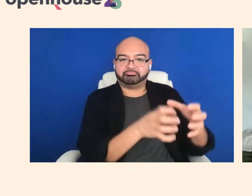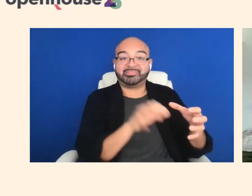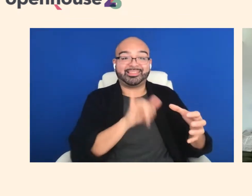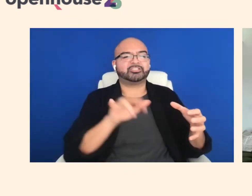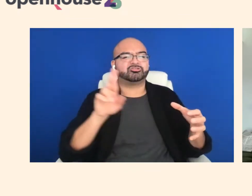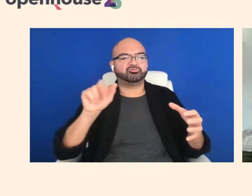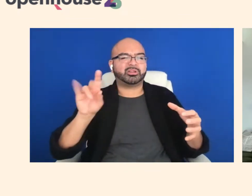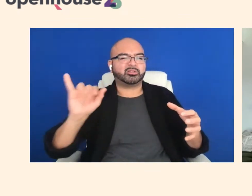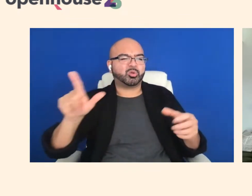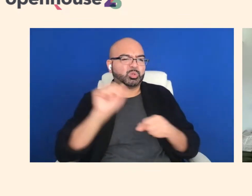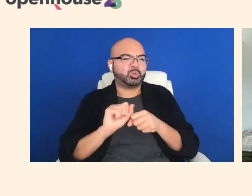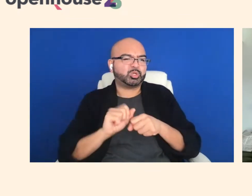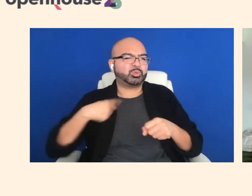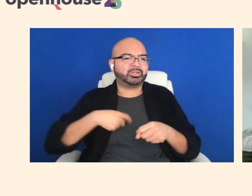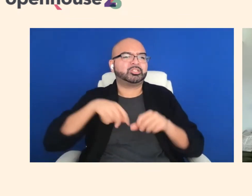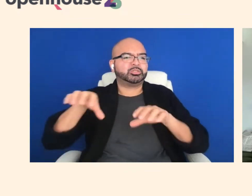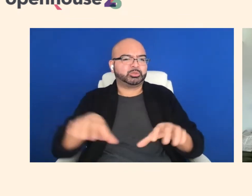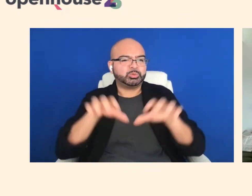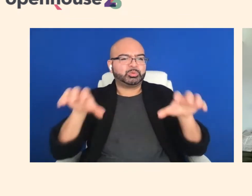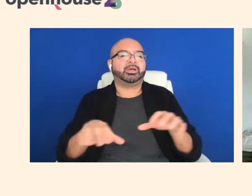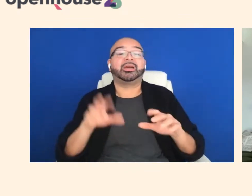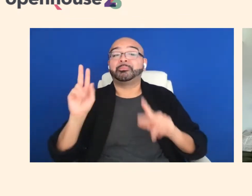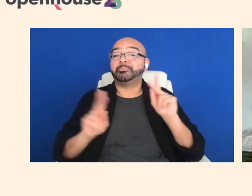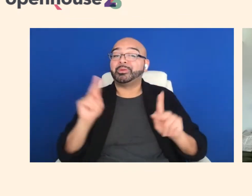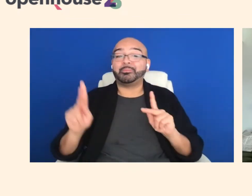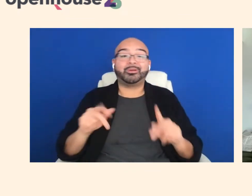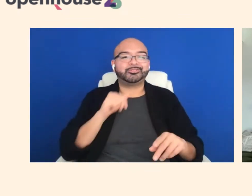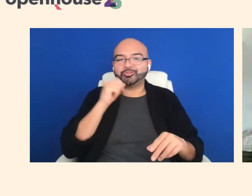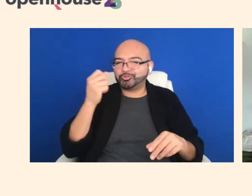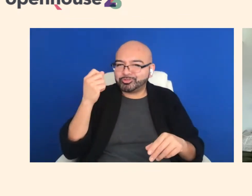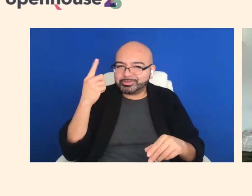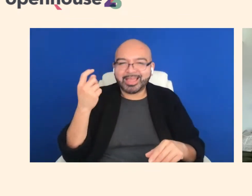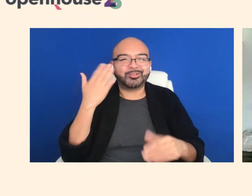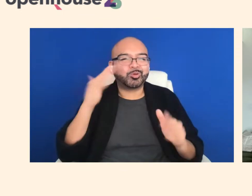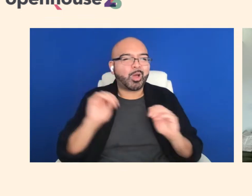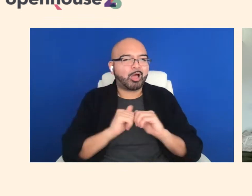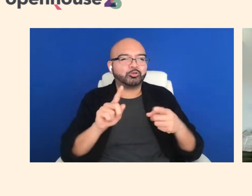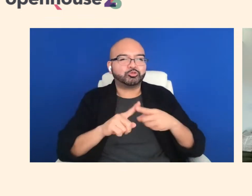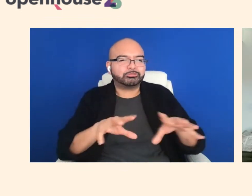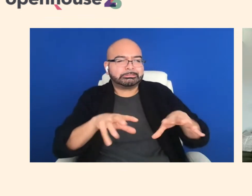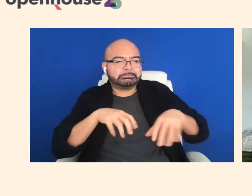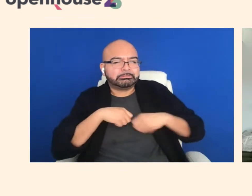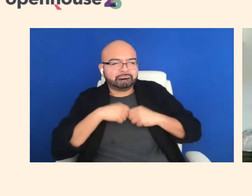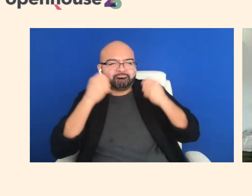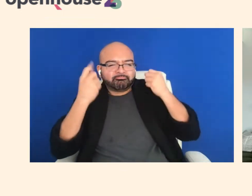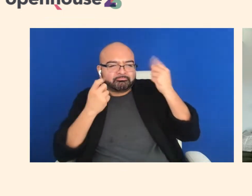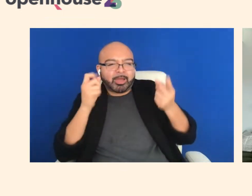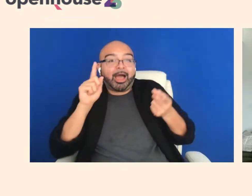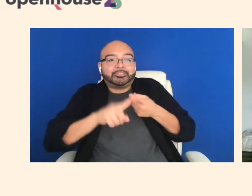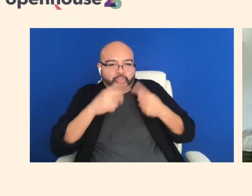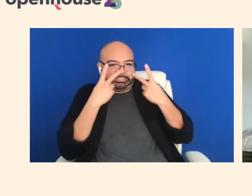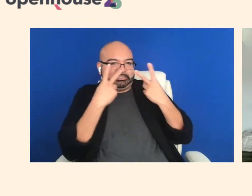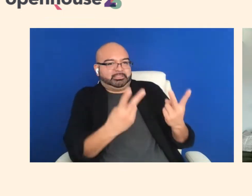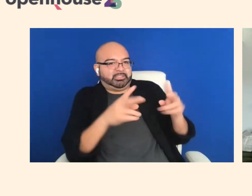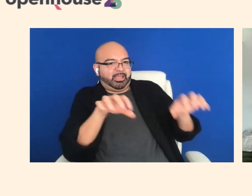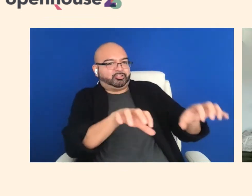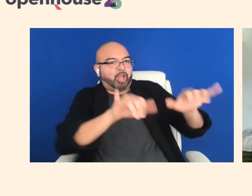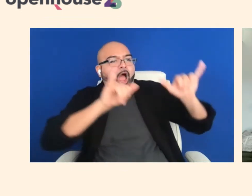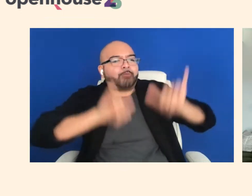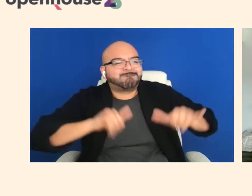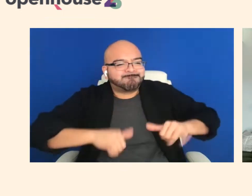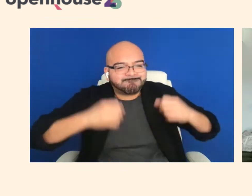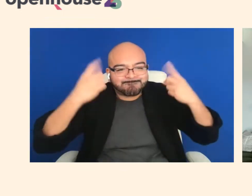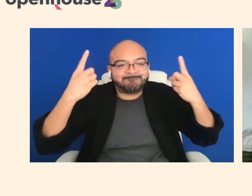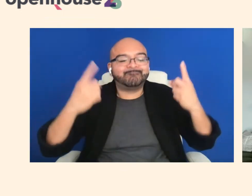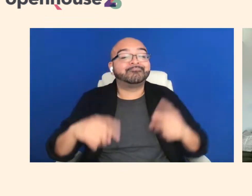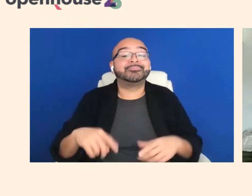people don't really know how to absorb it until they see it in action. All right. And it doesn't mean that we aren't violent. It doesn't mean that I haven't